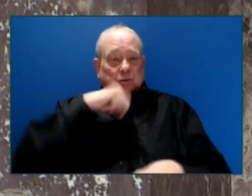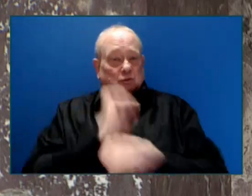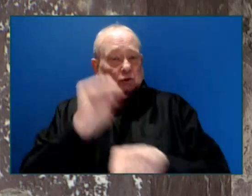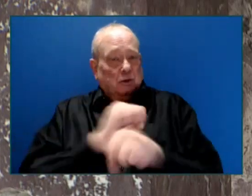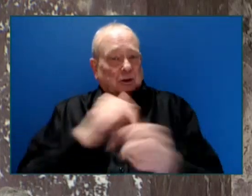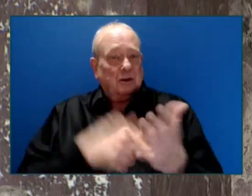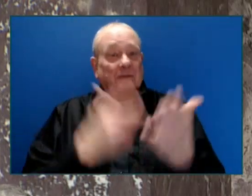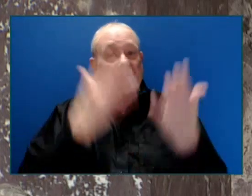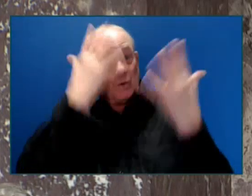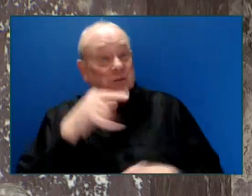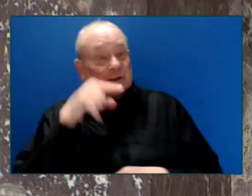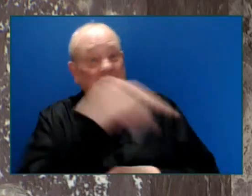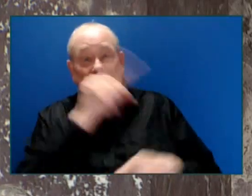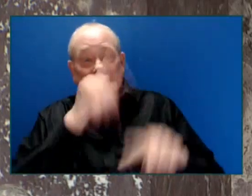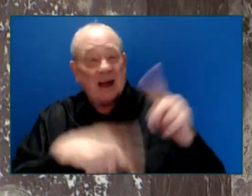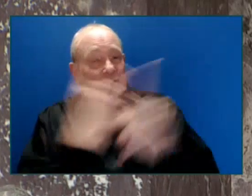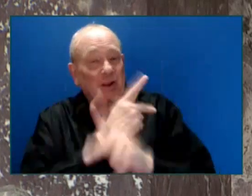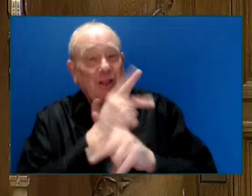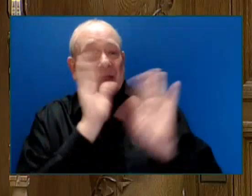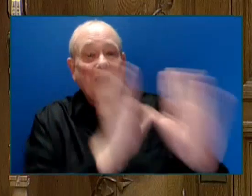Speaker.